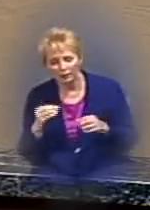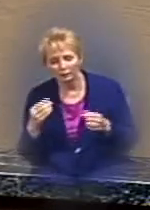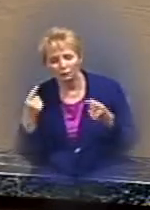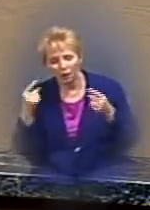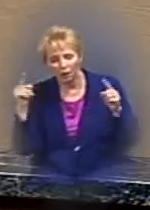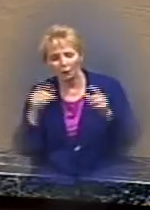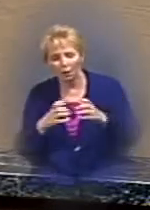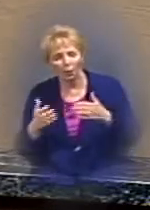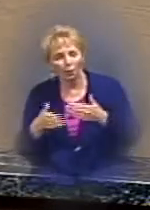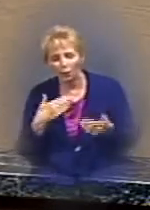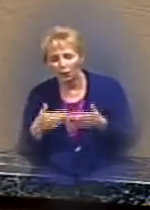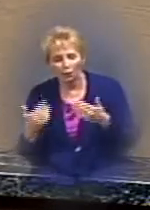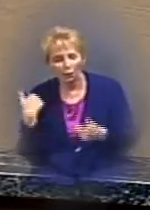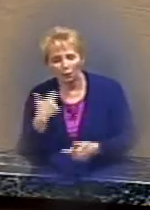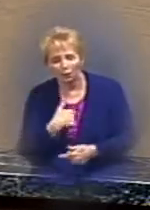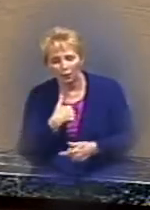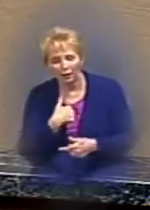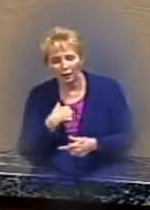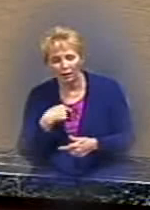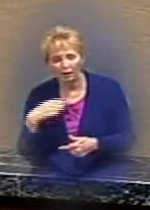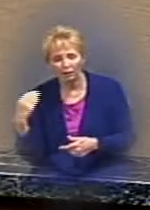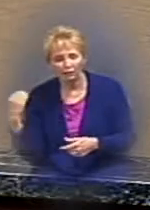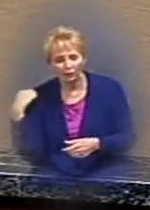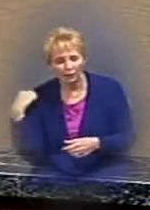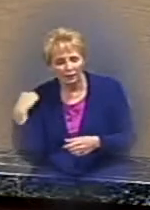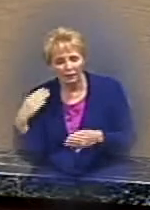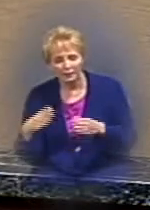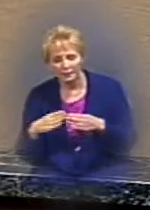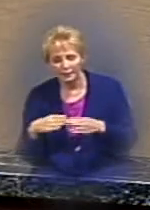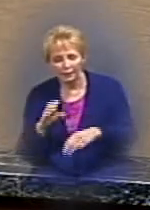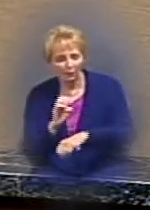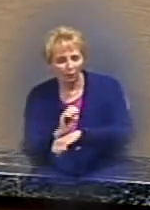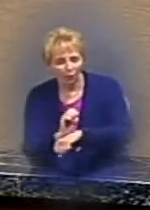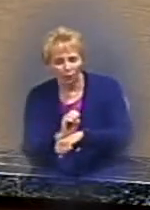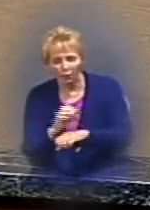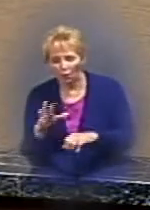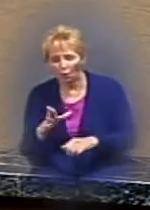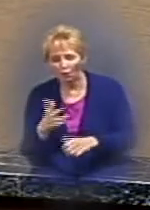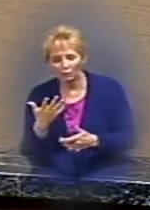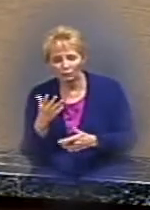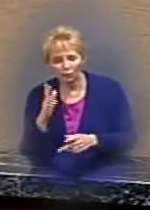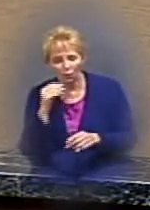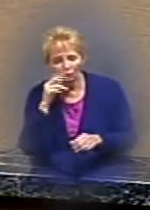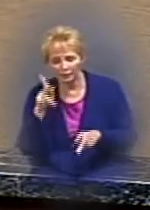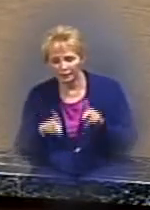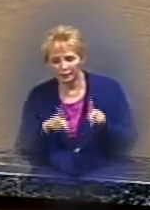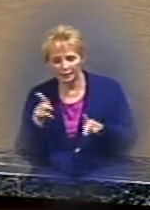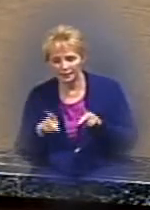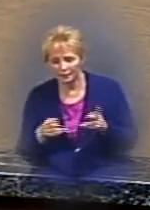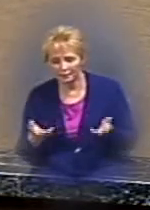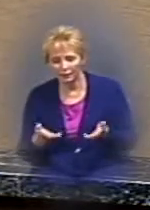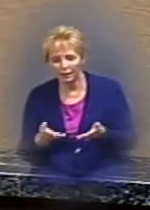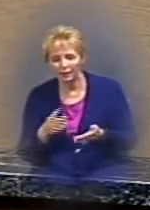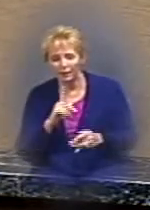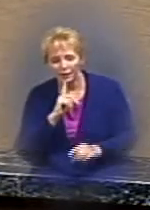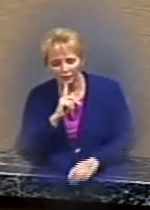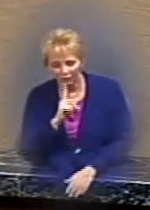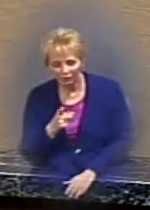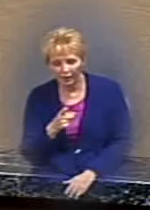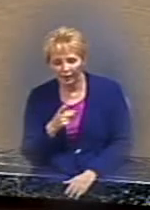much, whether we are elected officials or city employees or interested citizens. But in